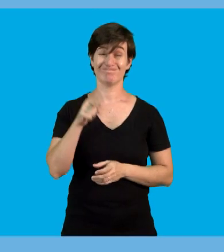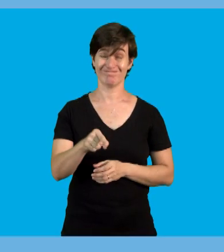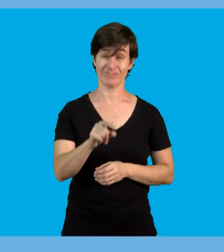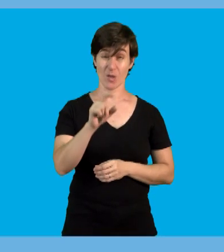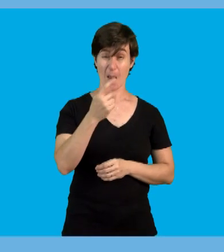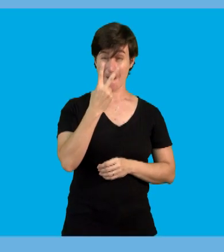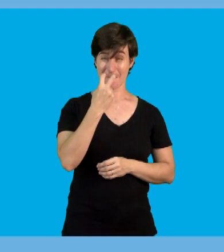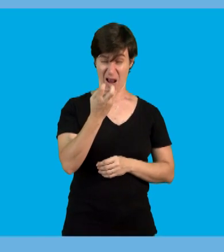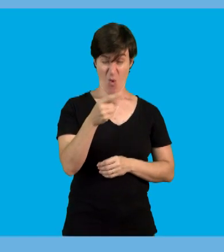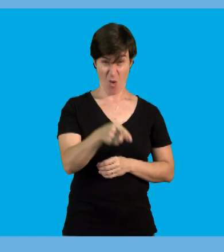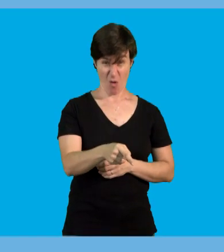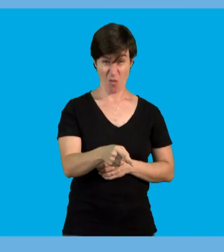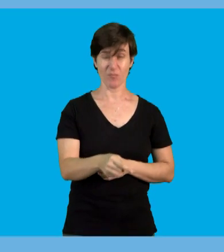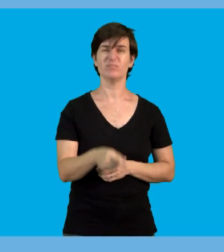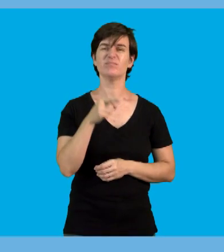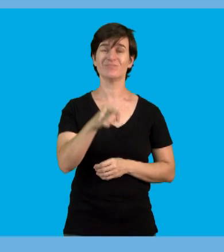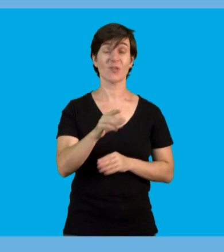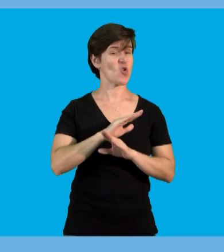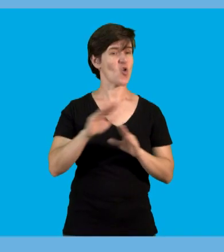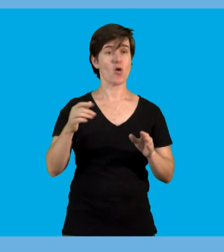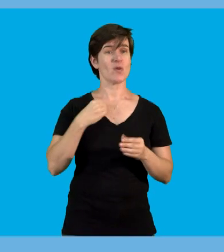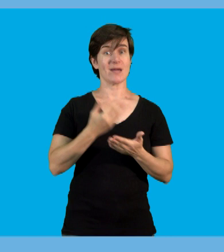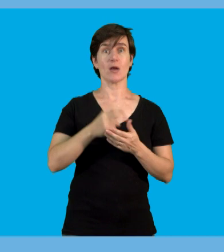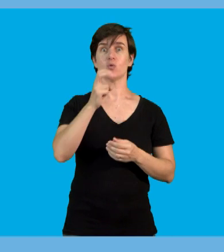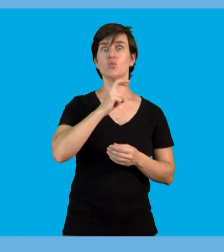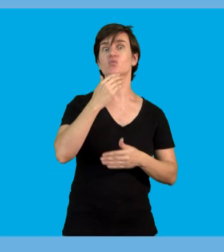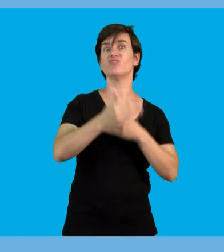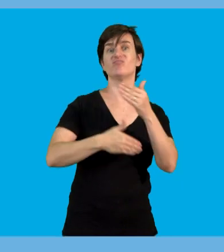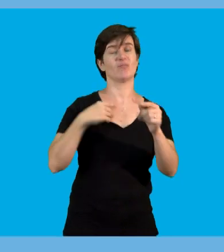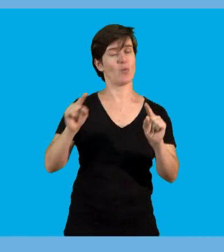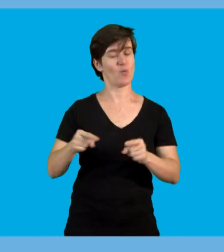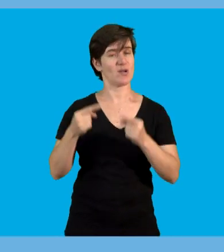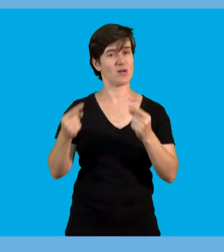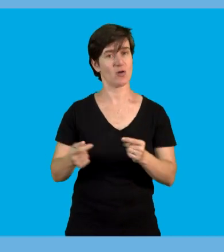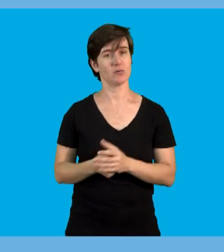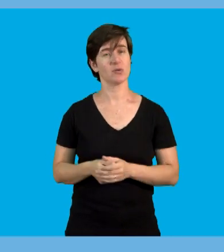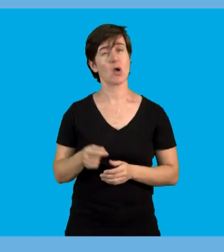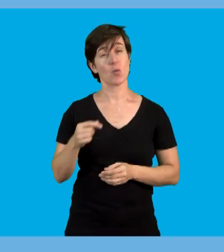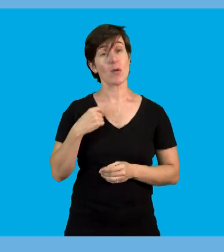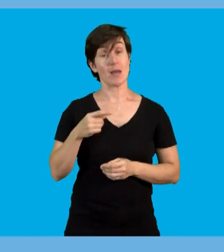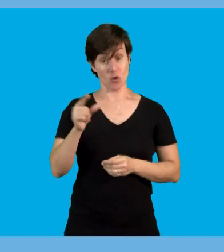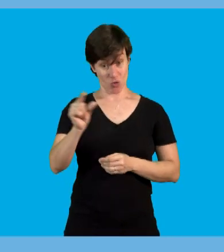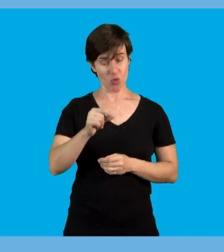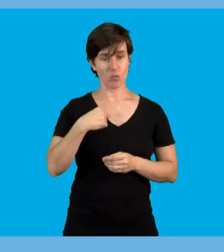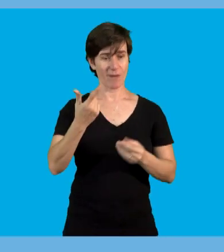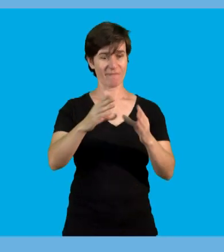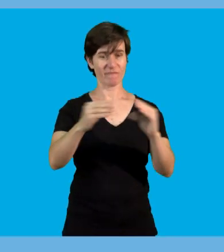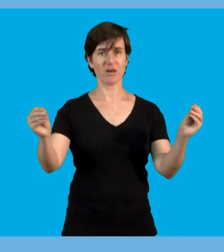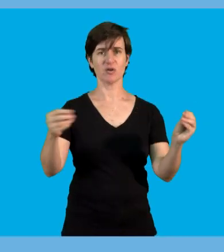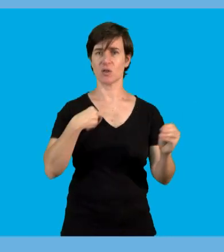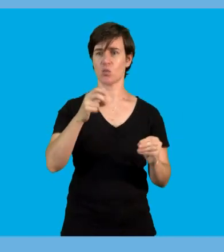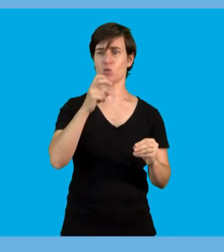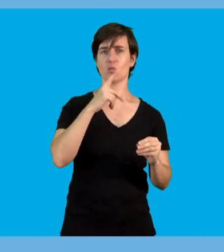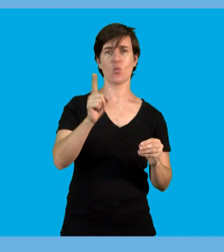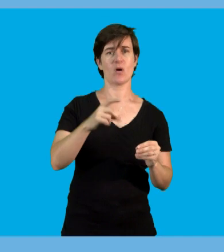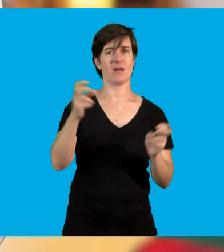that coal is a non-renewable resource, and over time, we're going to get to a point whereby now we no longer have any more coal to use to